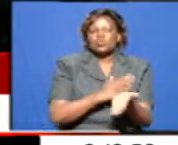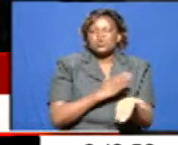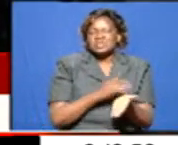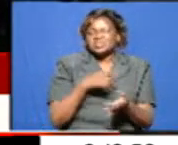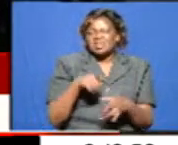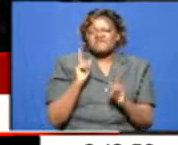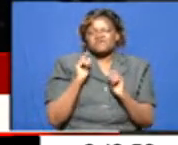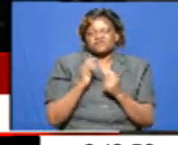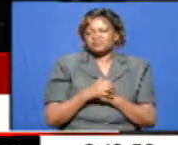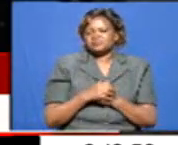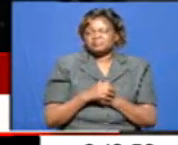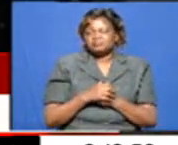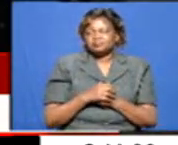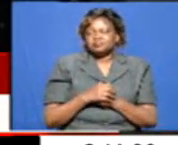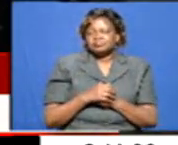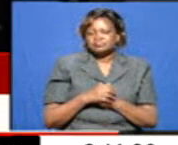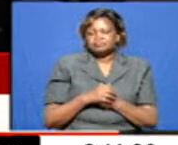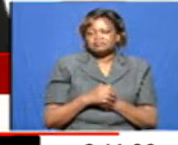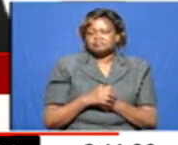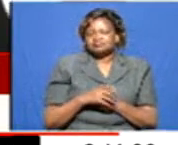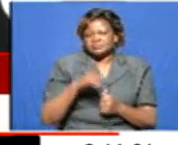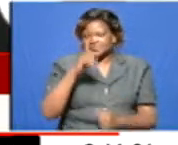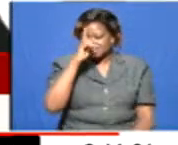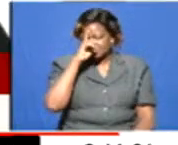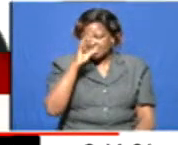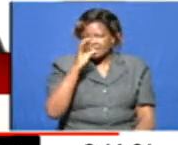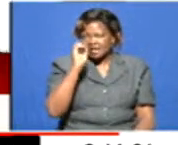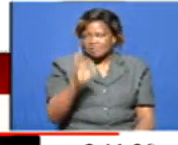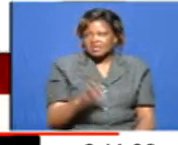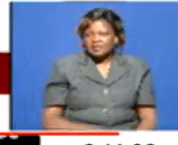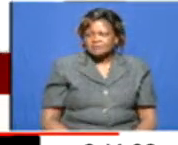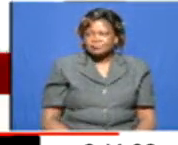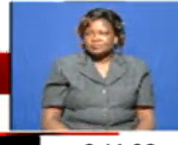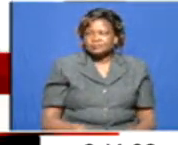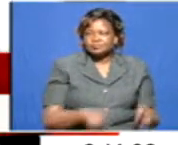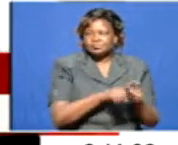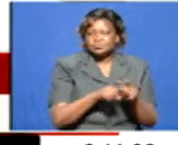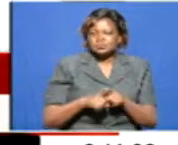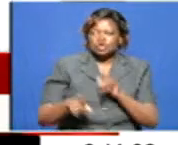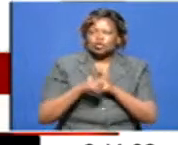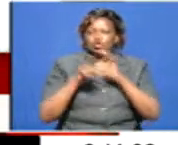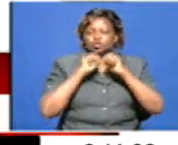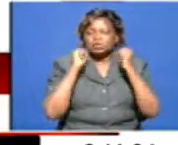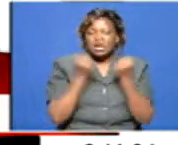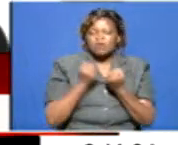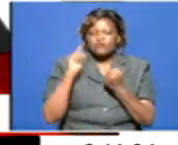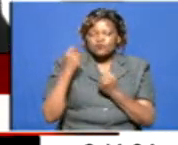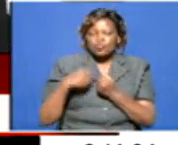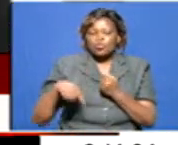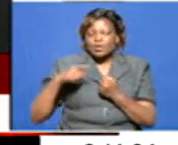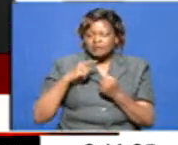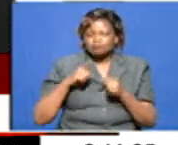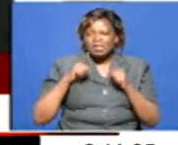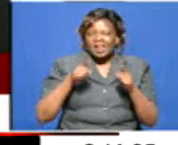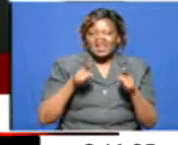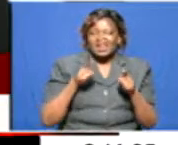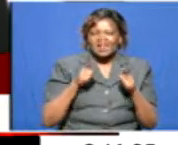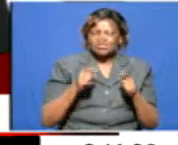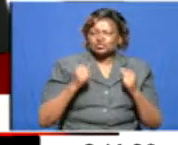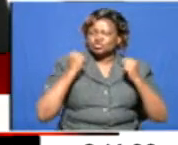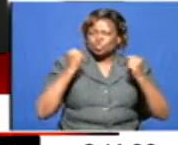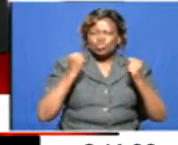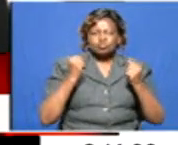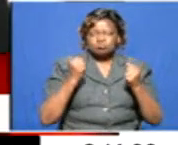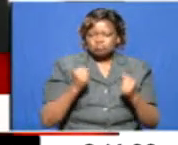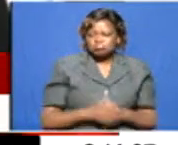of alleged forced disappearance with seriousness. As a Law Society of Kenya, we do condemn in the strongest terms